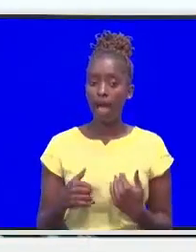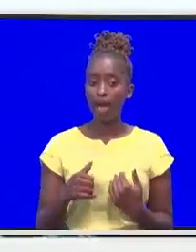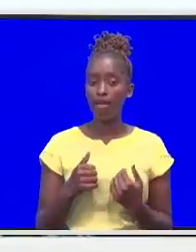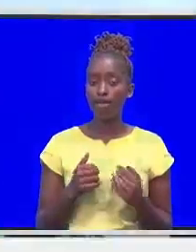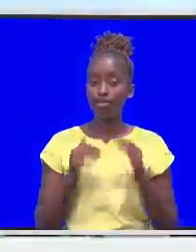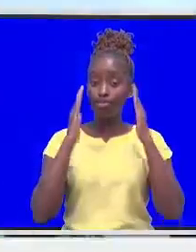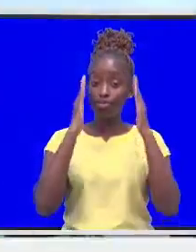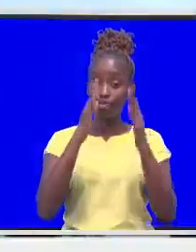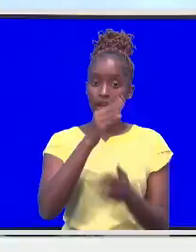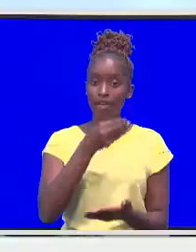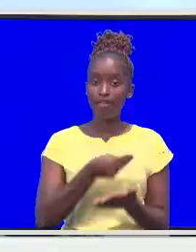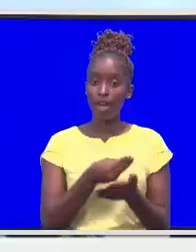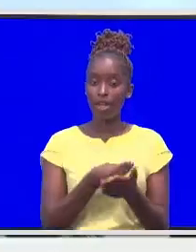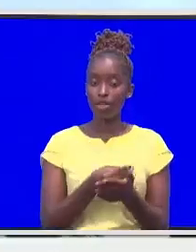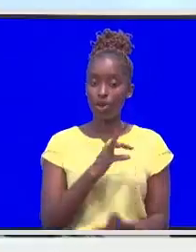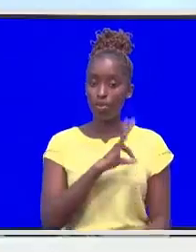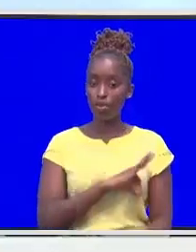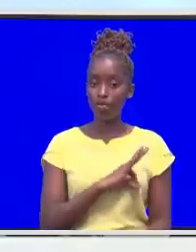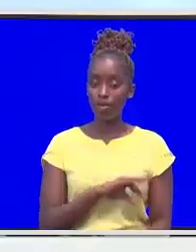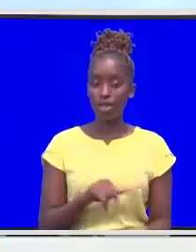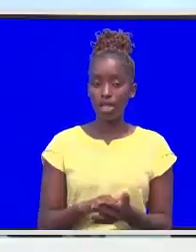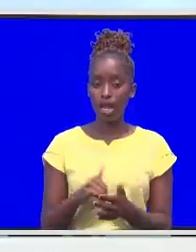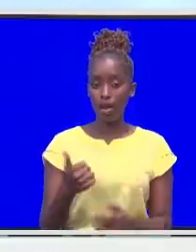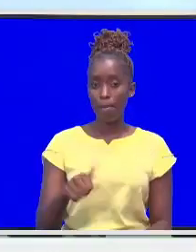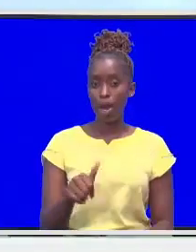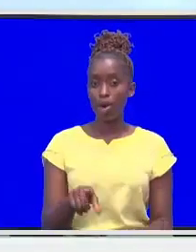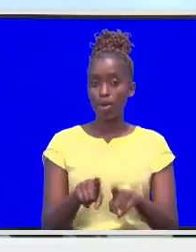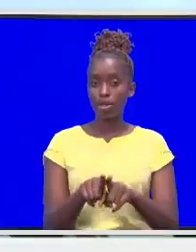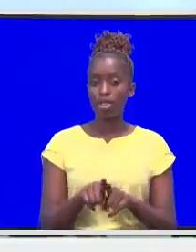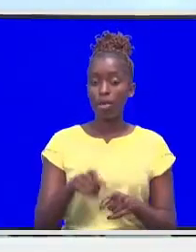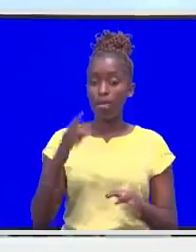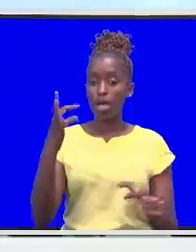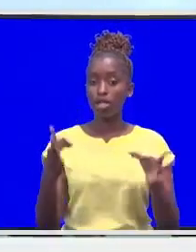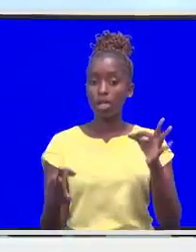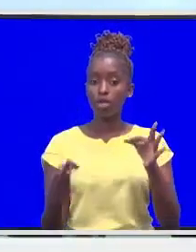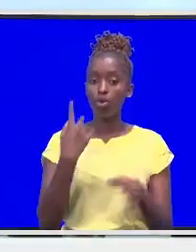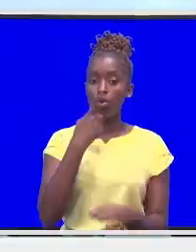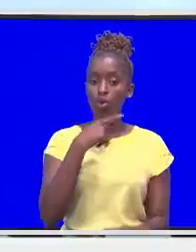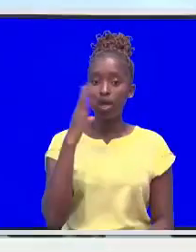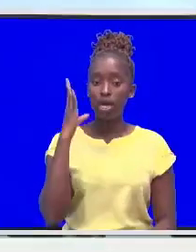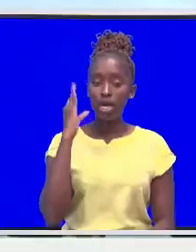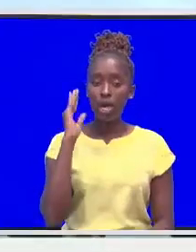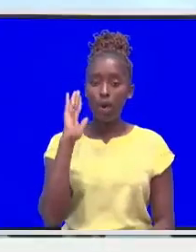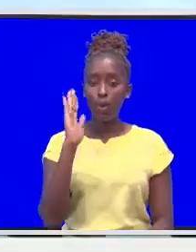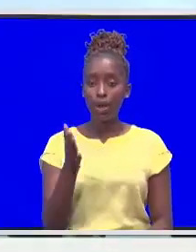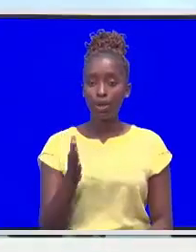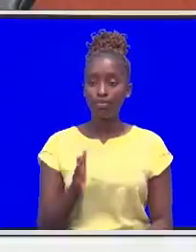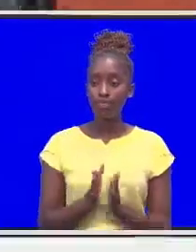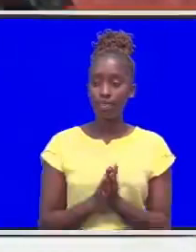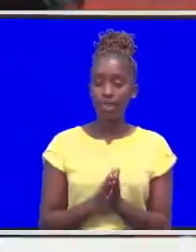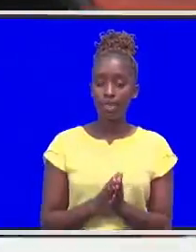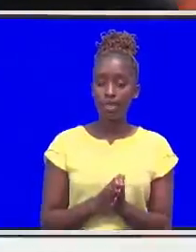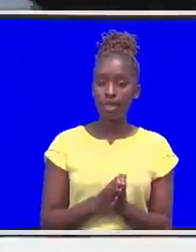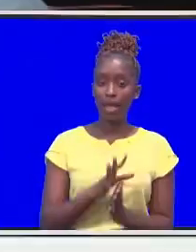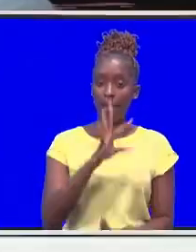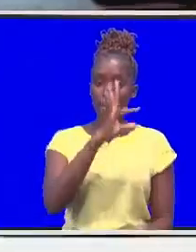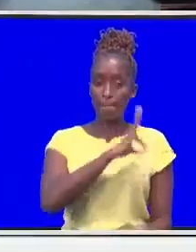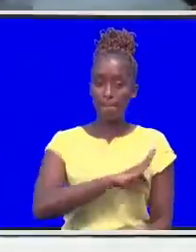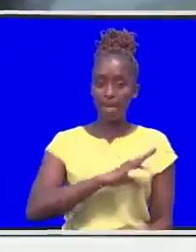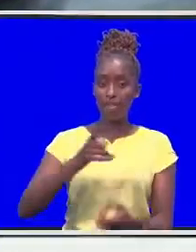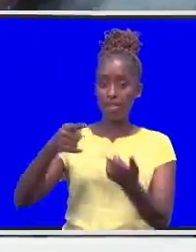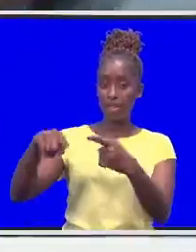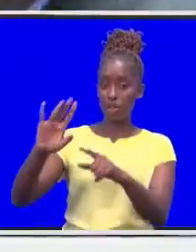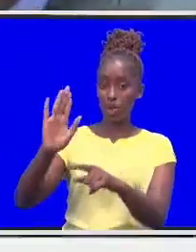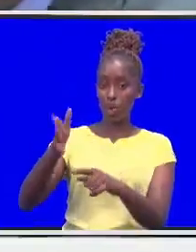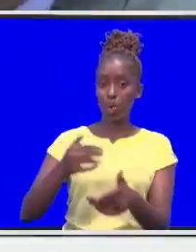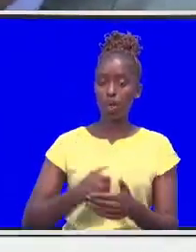financial benefit. It is still the same judges who will still hear, and it is still a benefit to them. There have been a